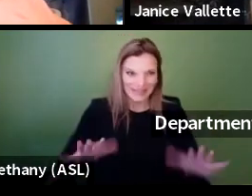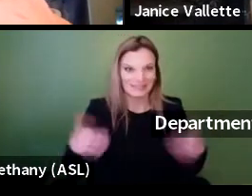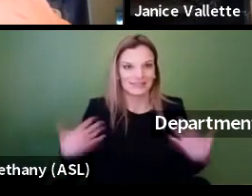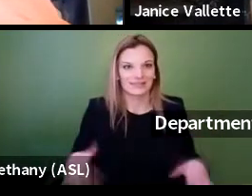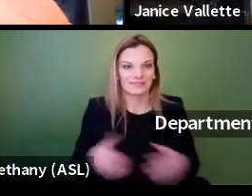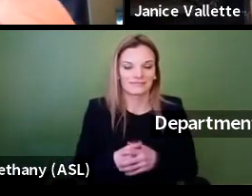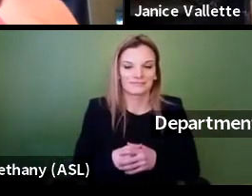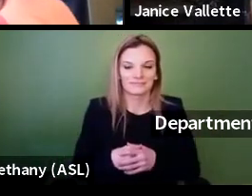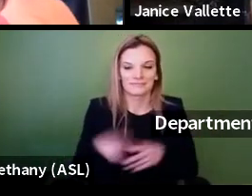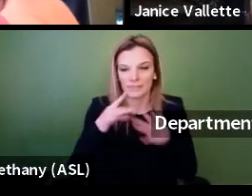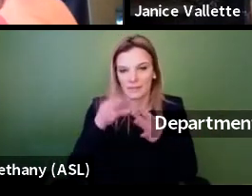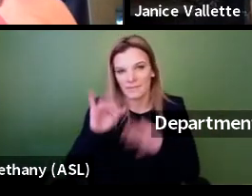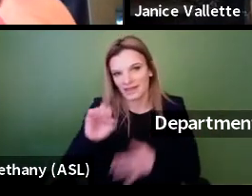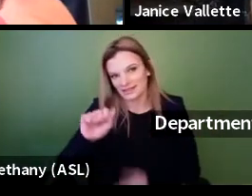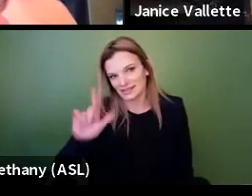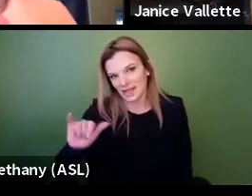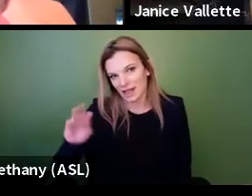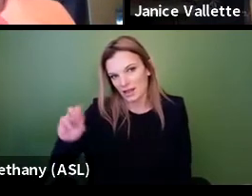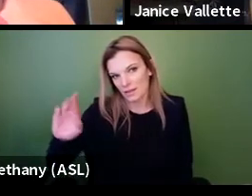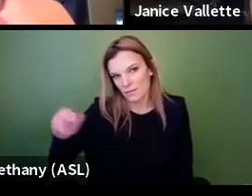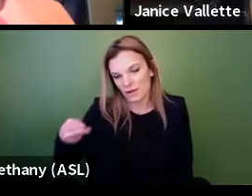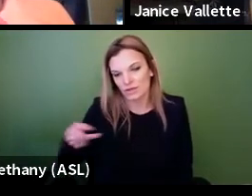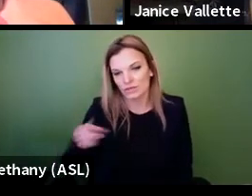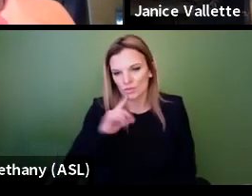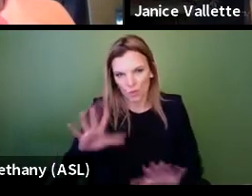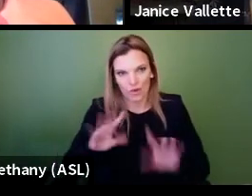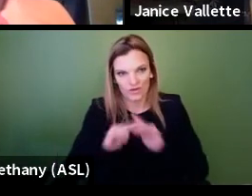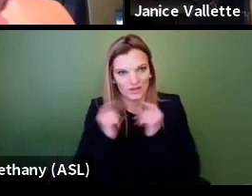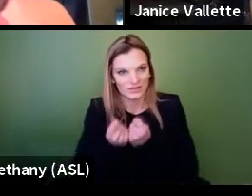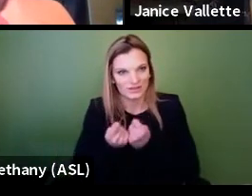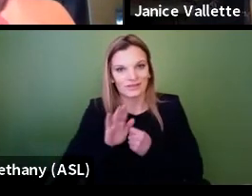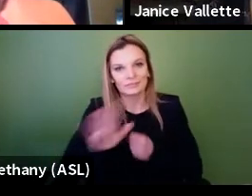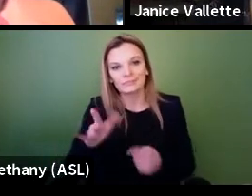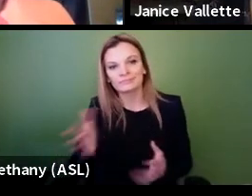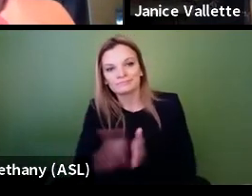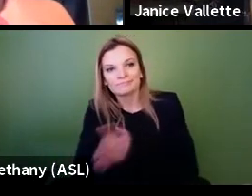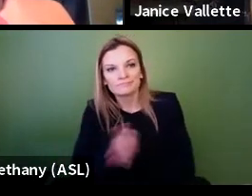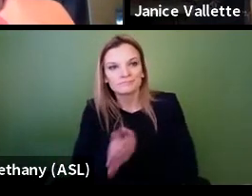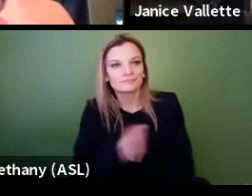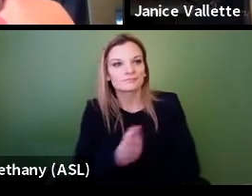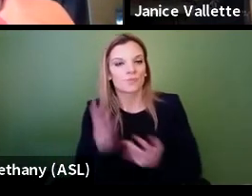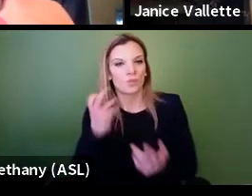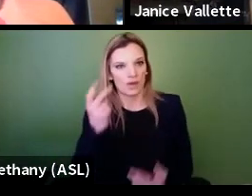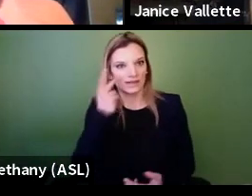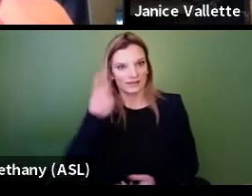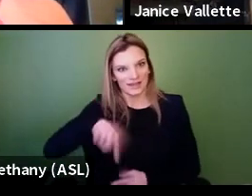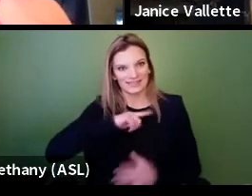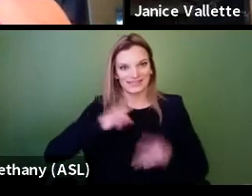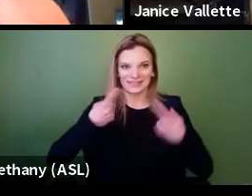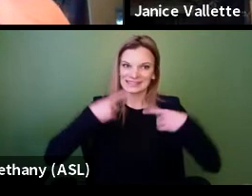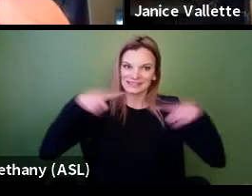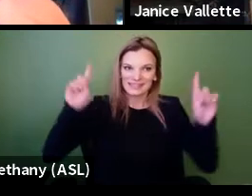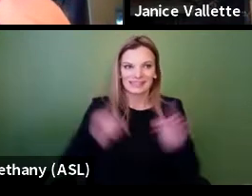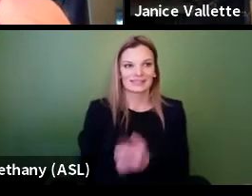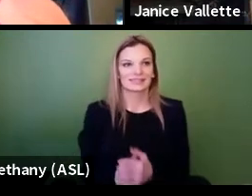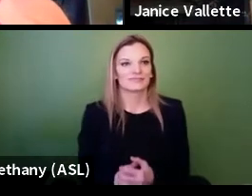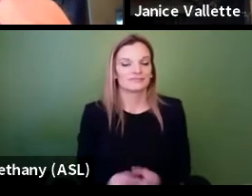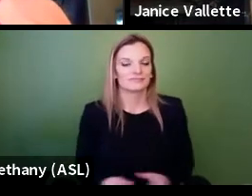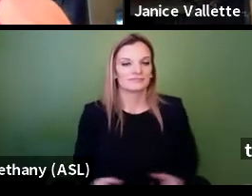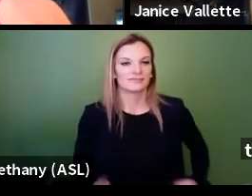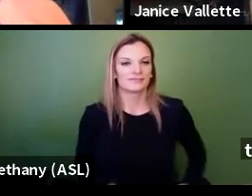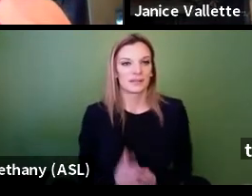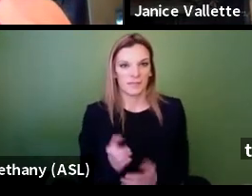led by Sally Marsh, just a wonderful team, and their desire to see us succeed, to see every function to succeed and